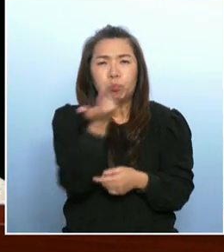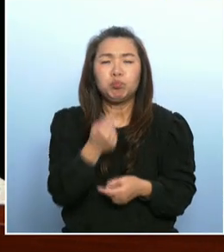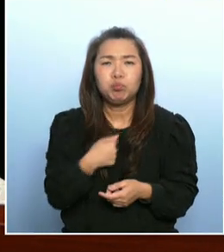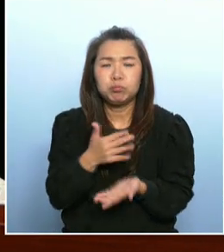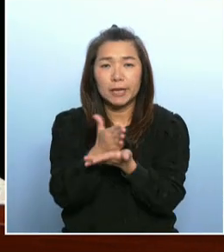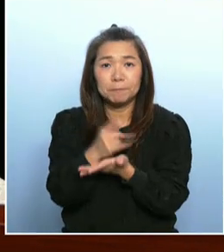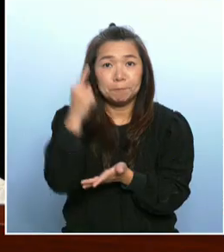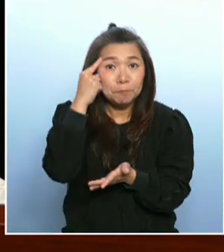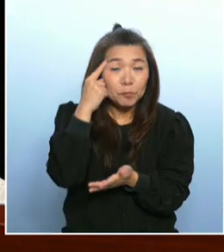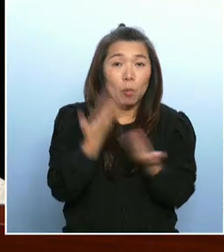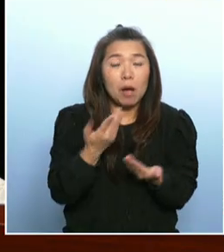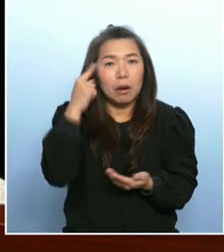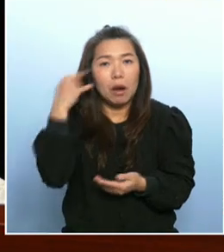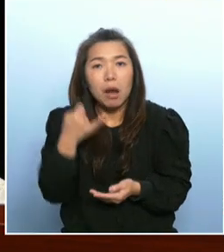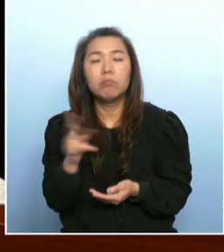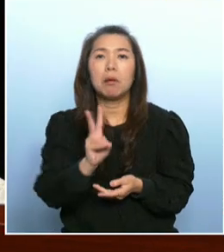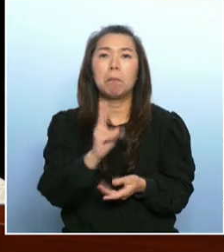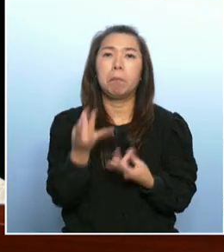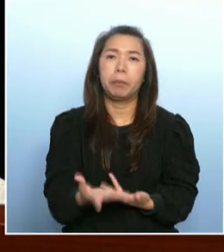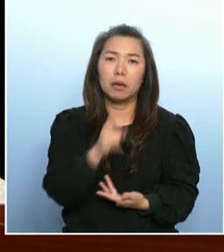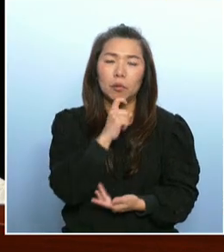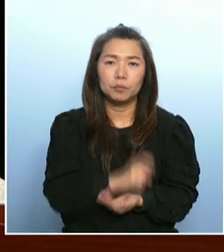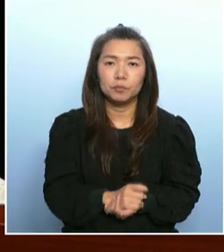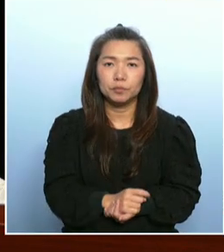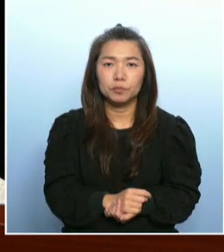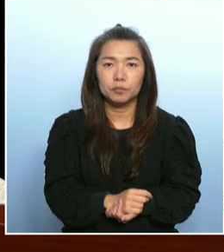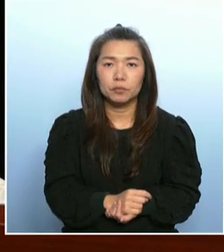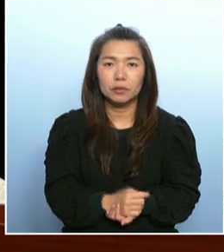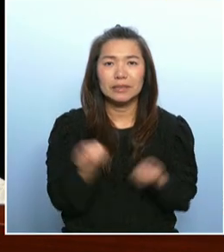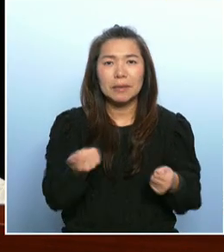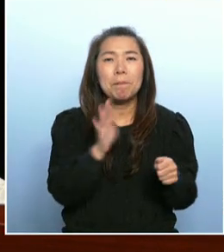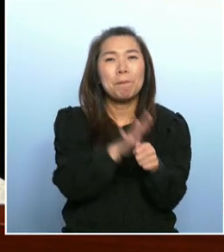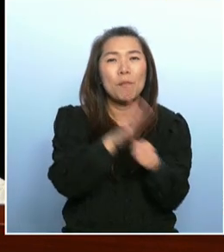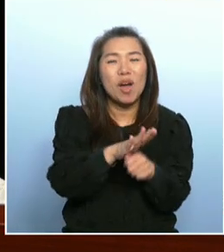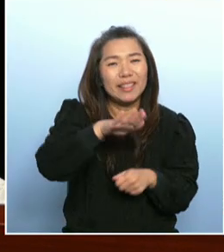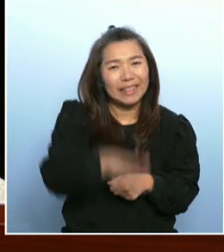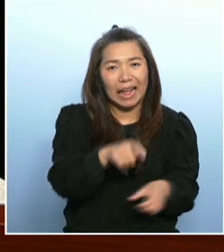point. The needs of persons with disabilities is very diverse.